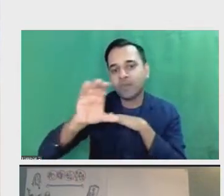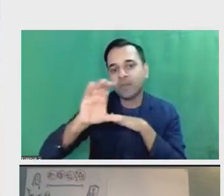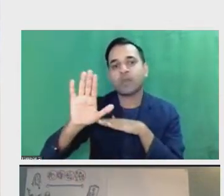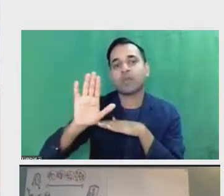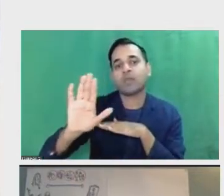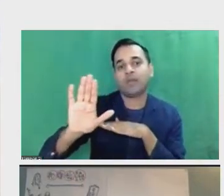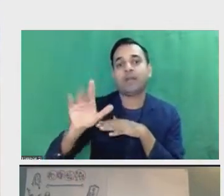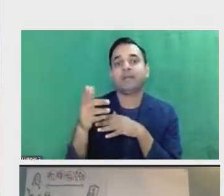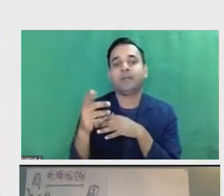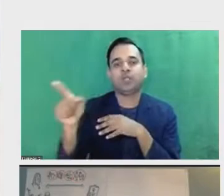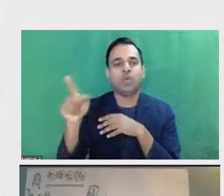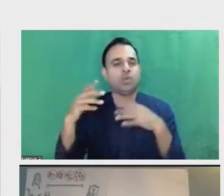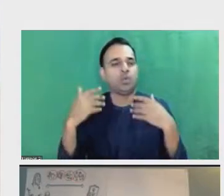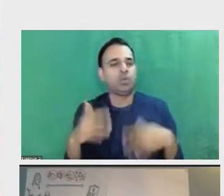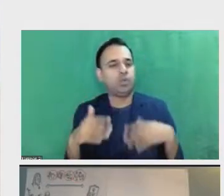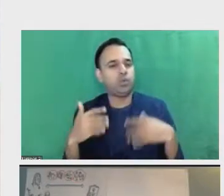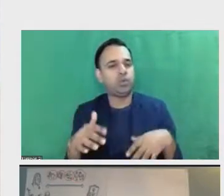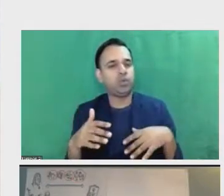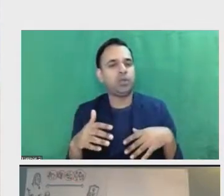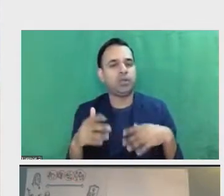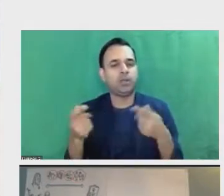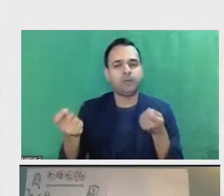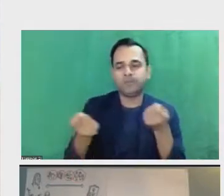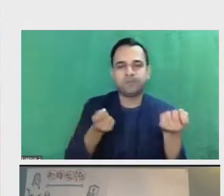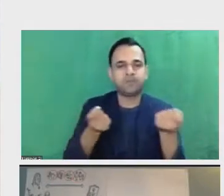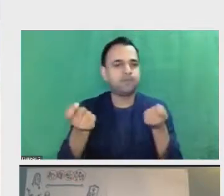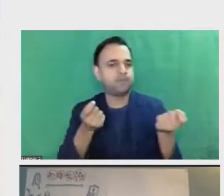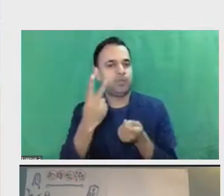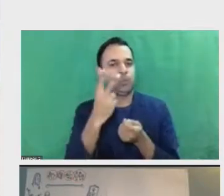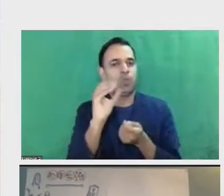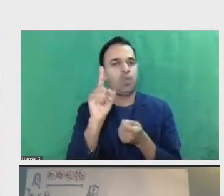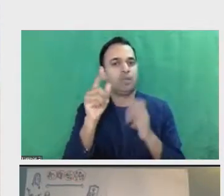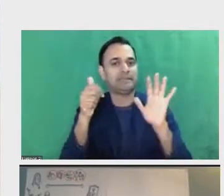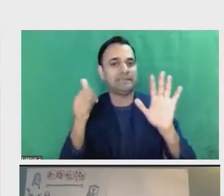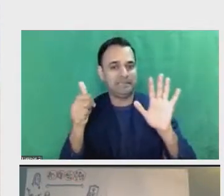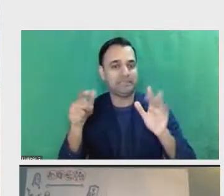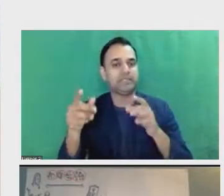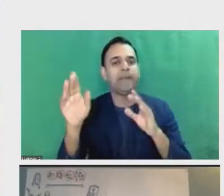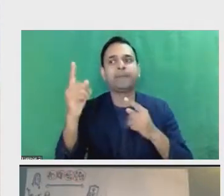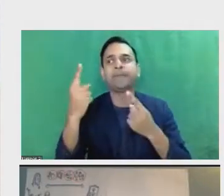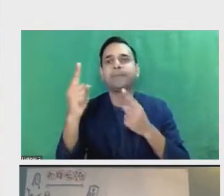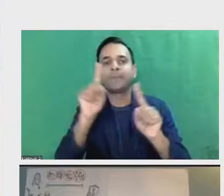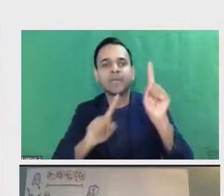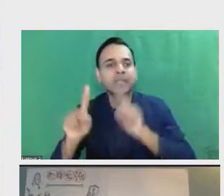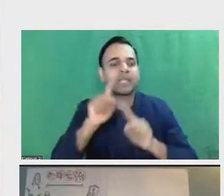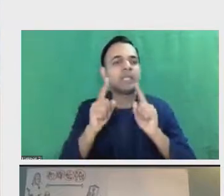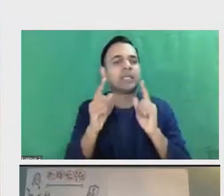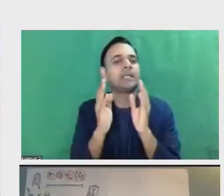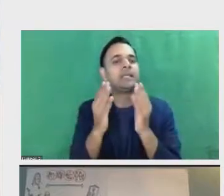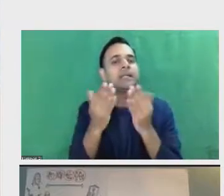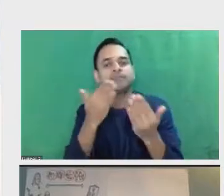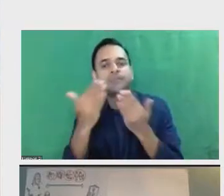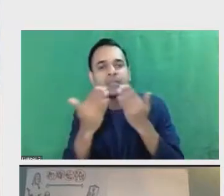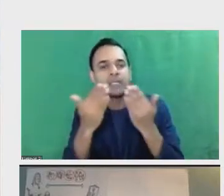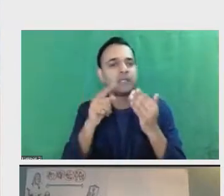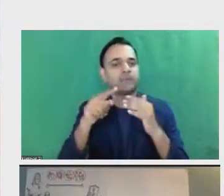parliamentarians and political leaders of African descent, of Americas and the Caribbean. Vice President Barr is particularly concerned